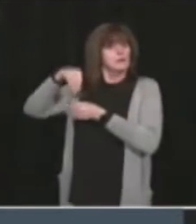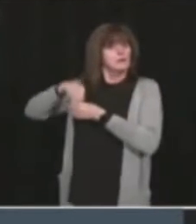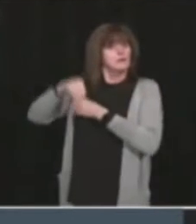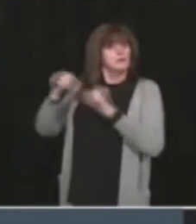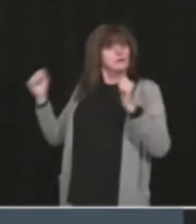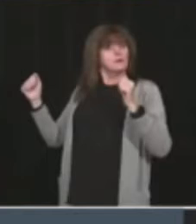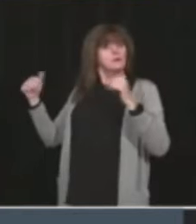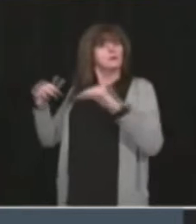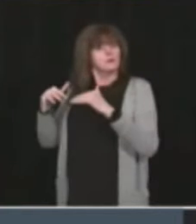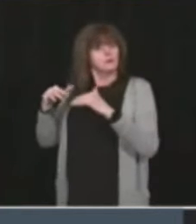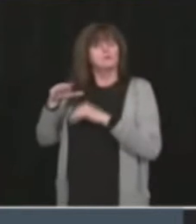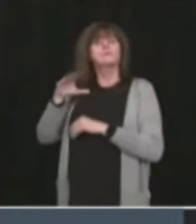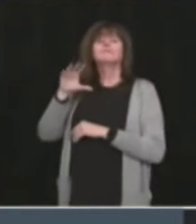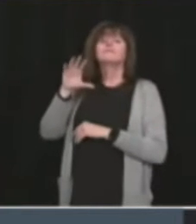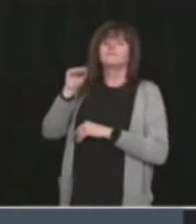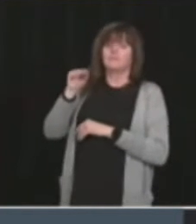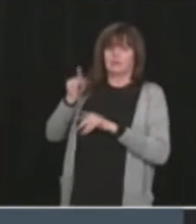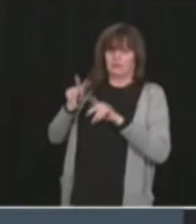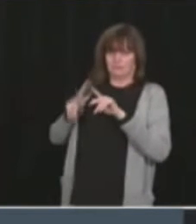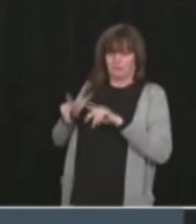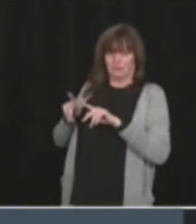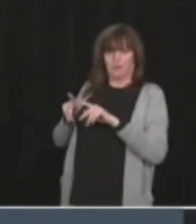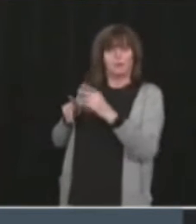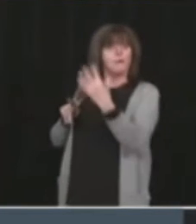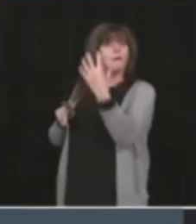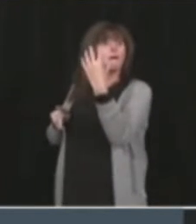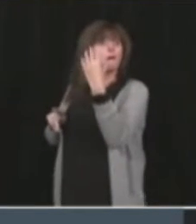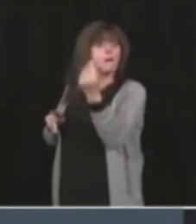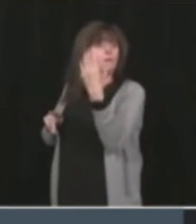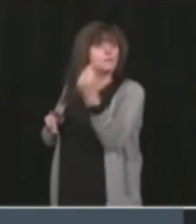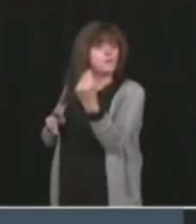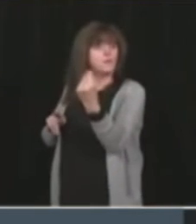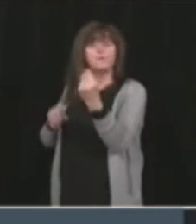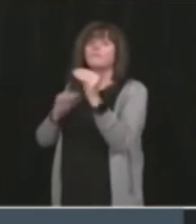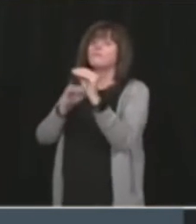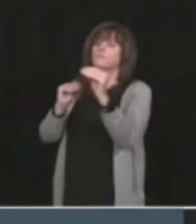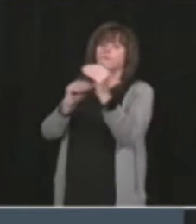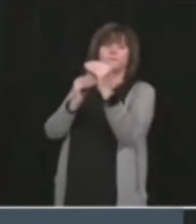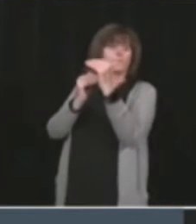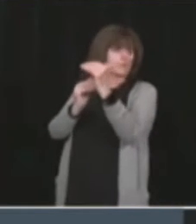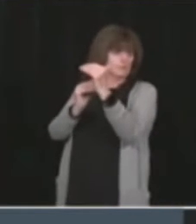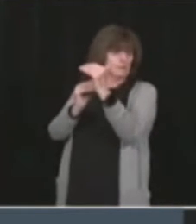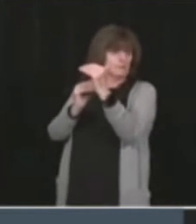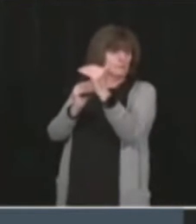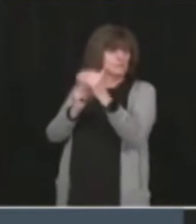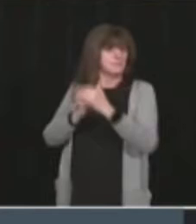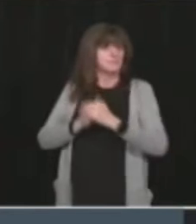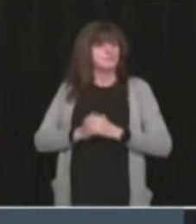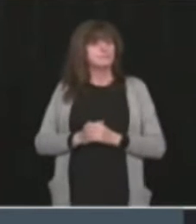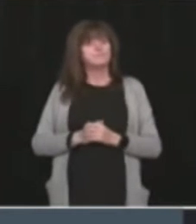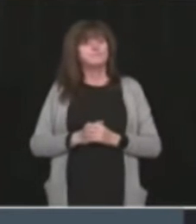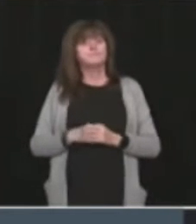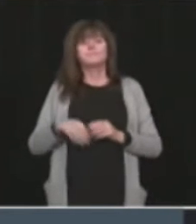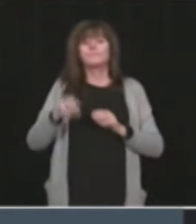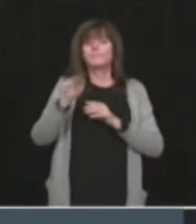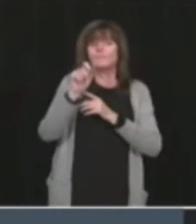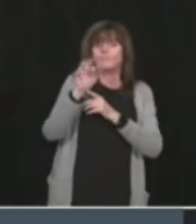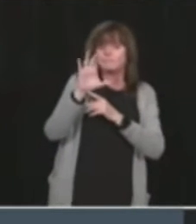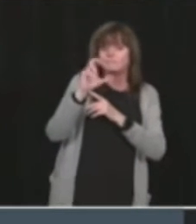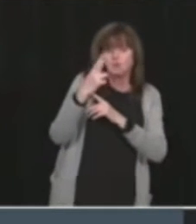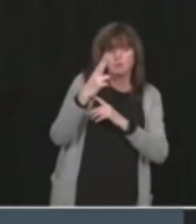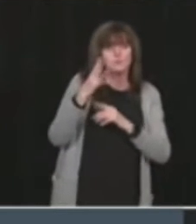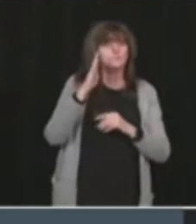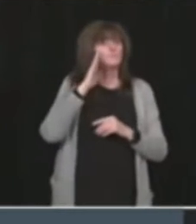Effective March the 1st, we intend to eliminate capacity limits in all indoor public settings. At the